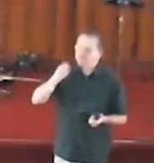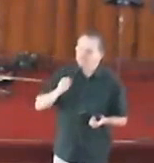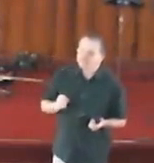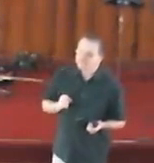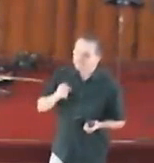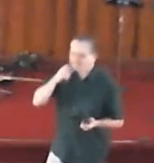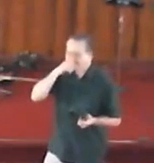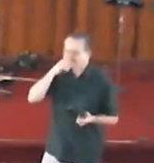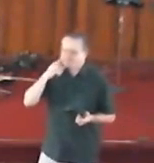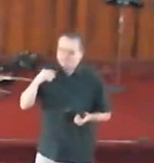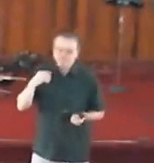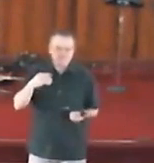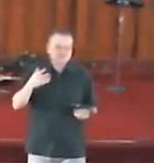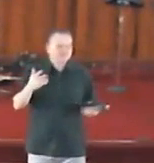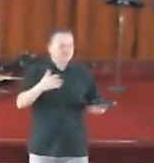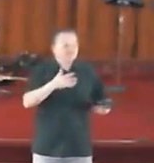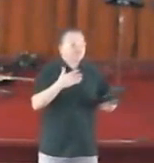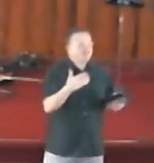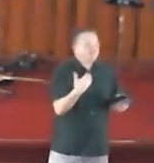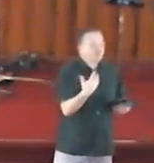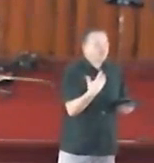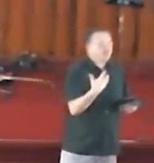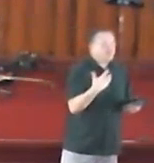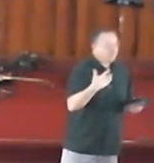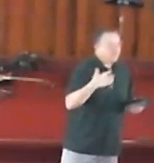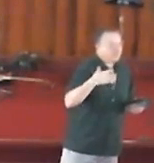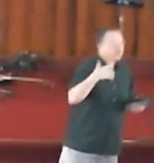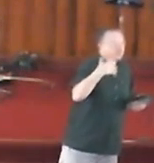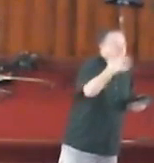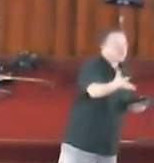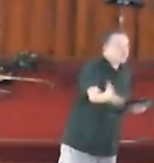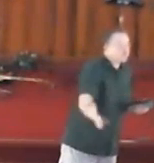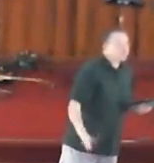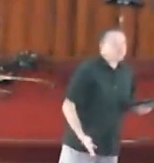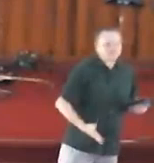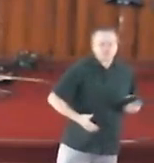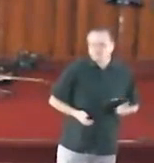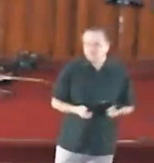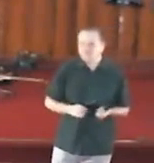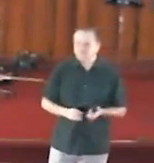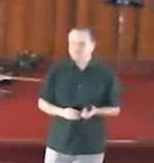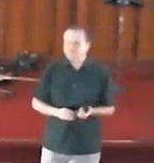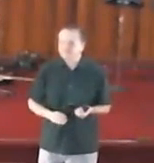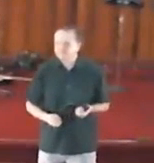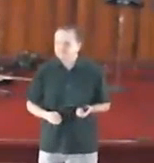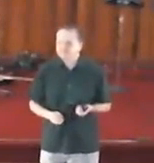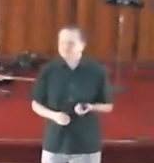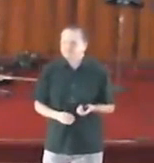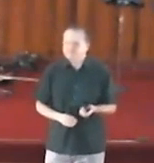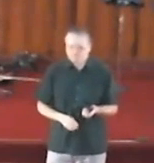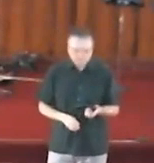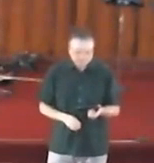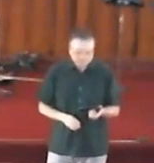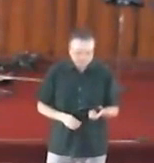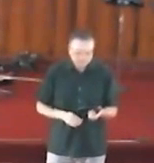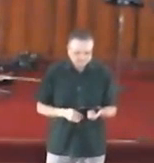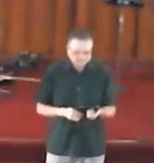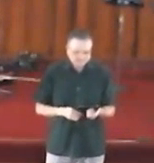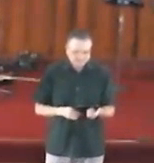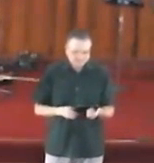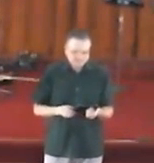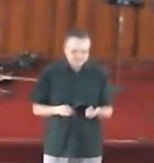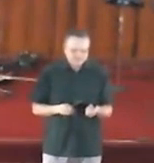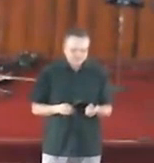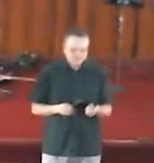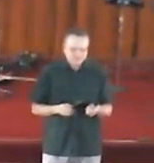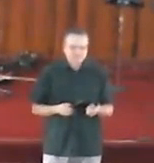Pablo les dice, bueno, entonces no entiendo qué bautismo han recibido ustedes. So Paul tells them, so I don't